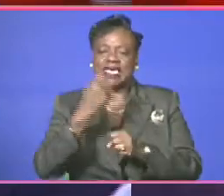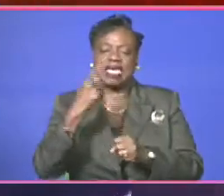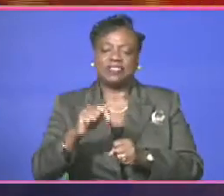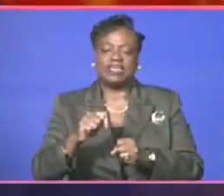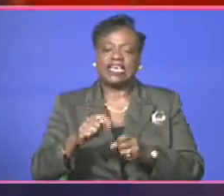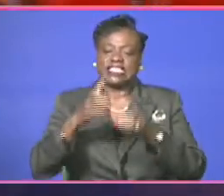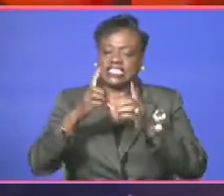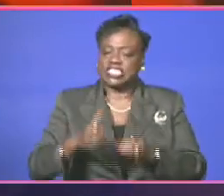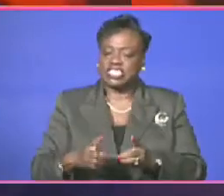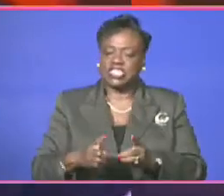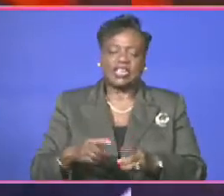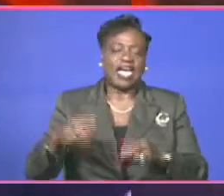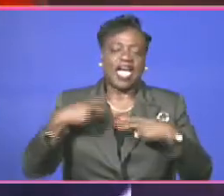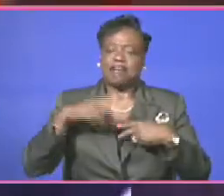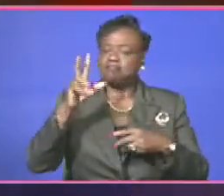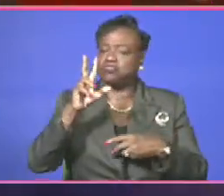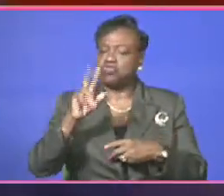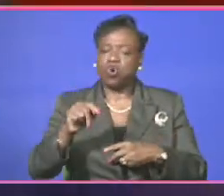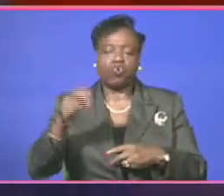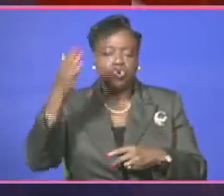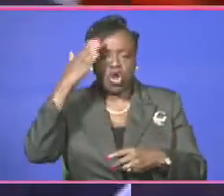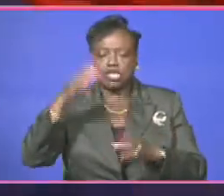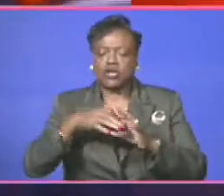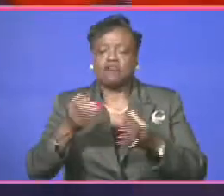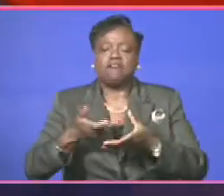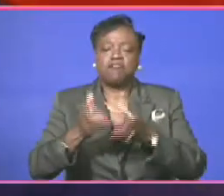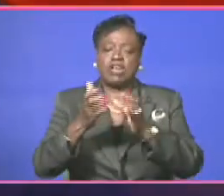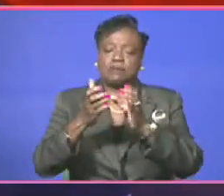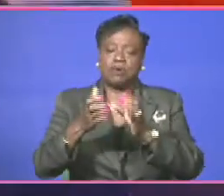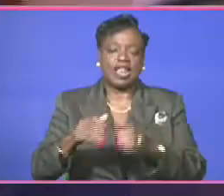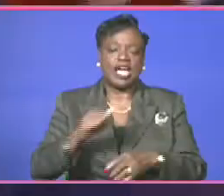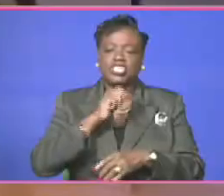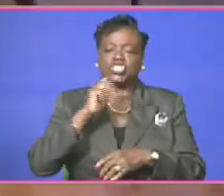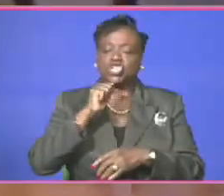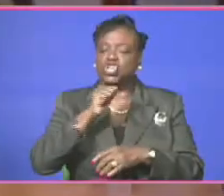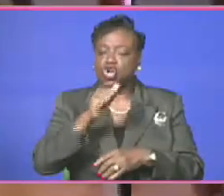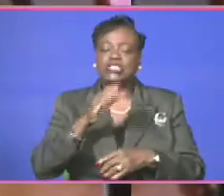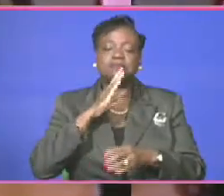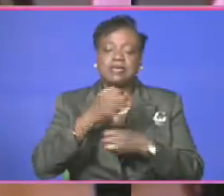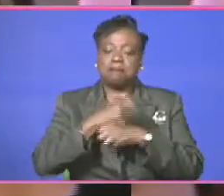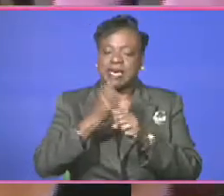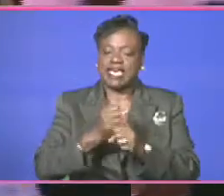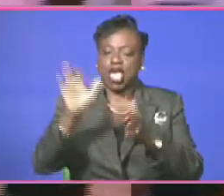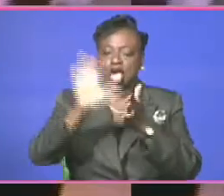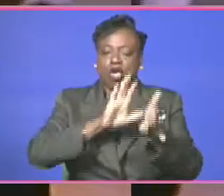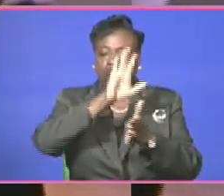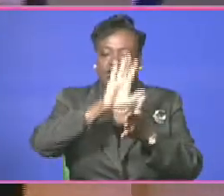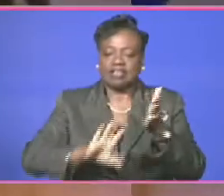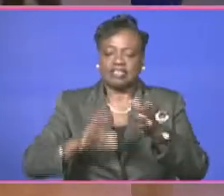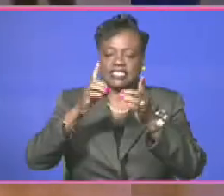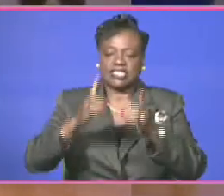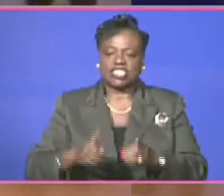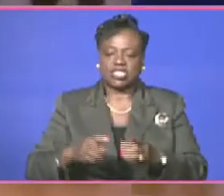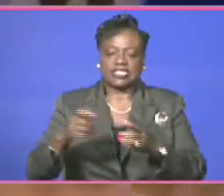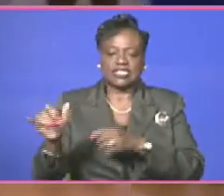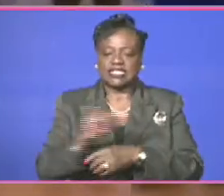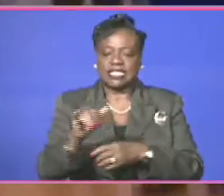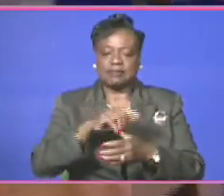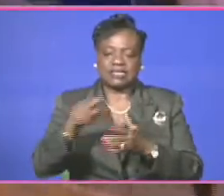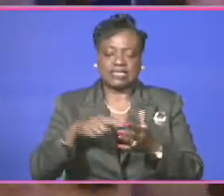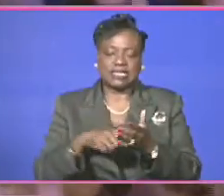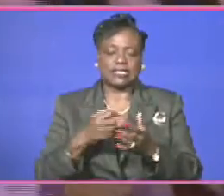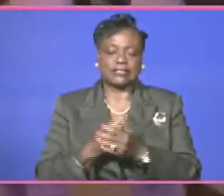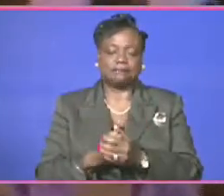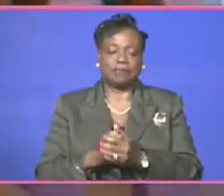knowledge of volleyball and should not be making critical decisions like this. Players that came in from Andros, live in